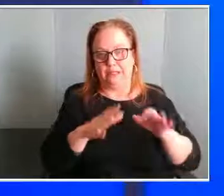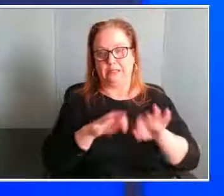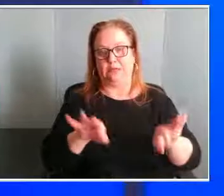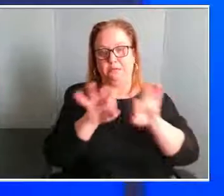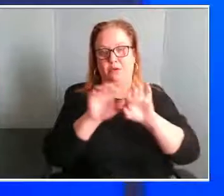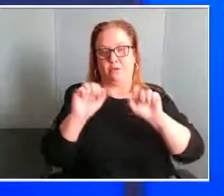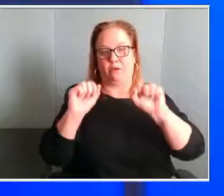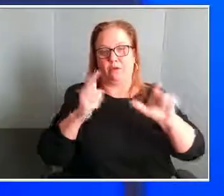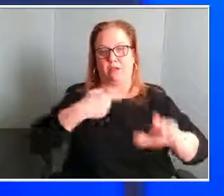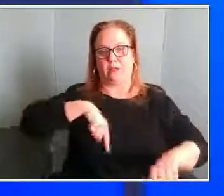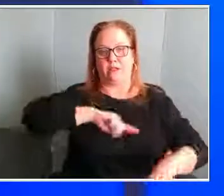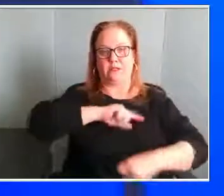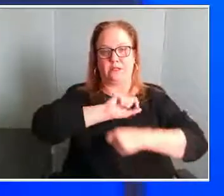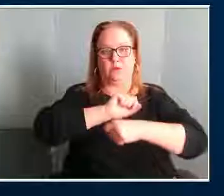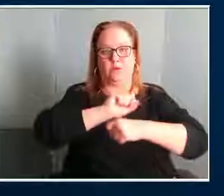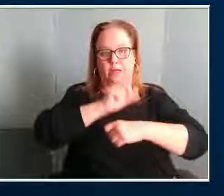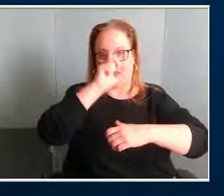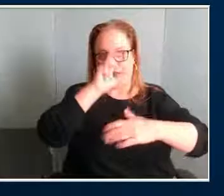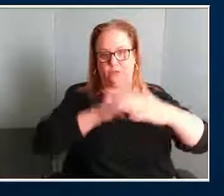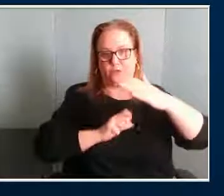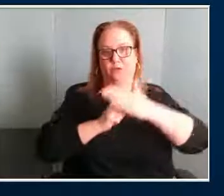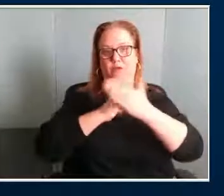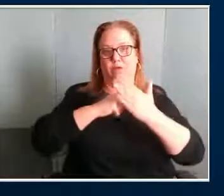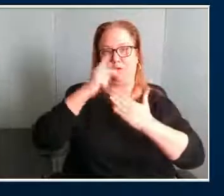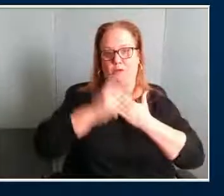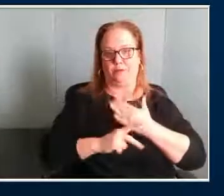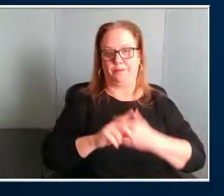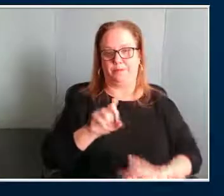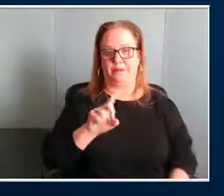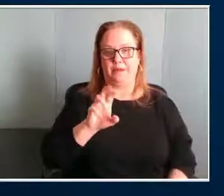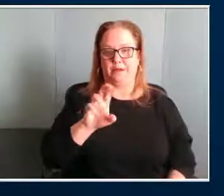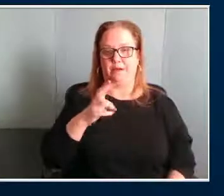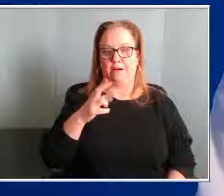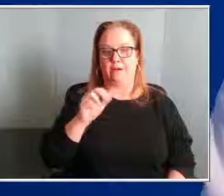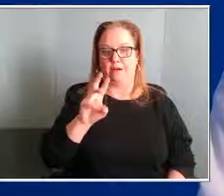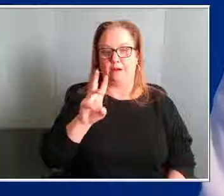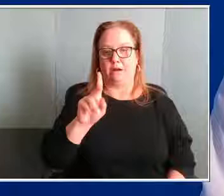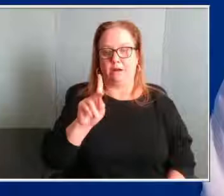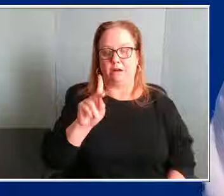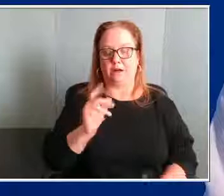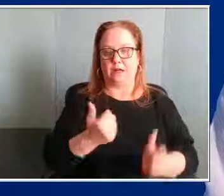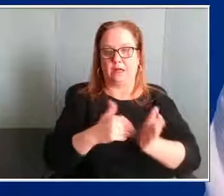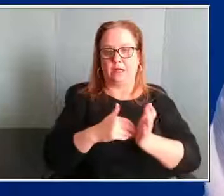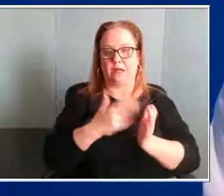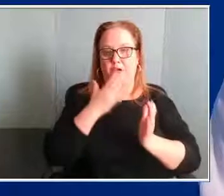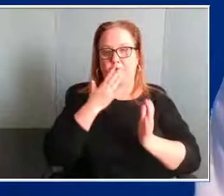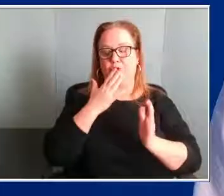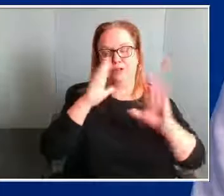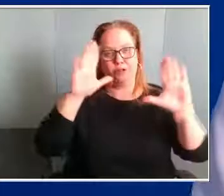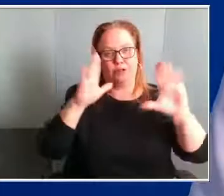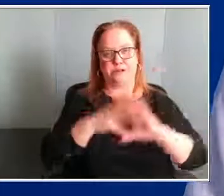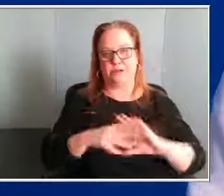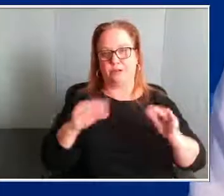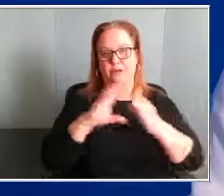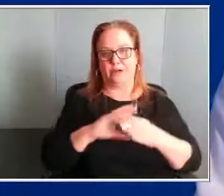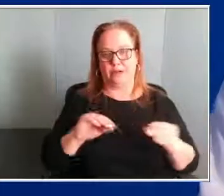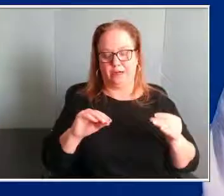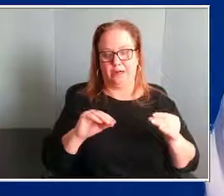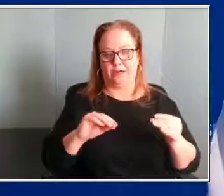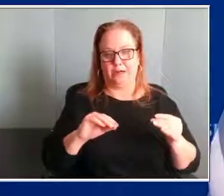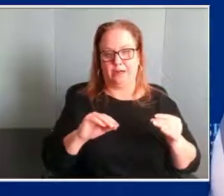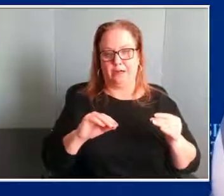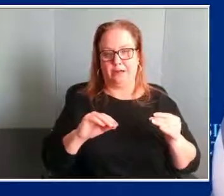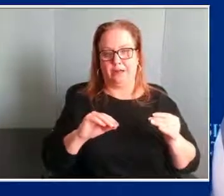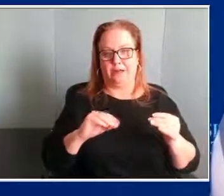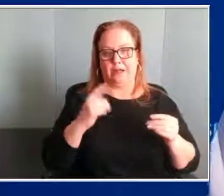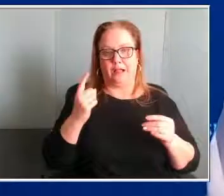us, you know, working on the stroke program. Doc Hogg. Yeah, again, another good story. Always work with these